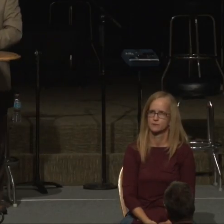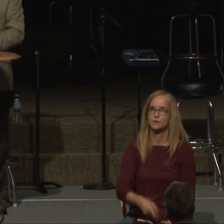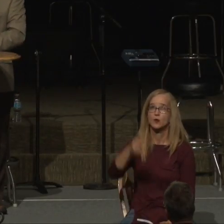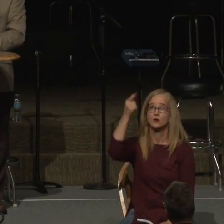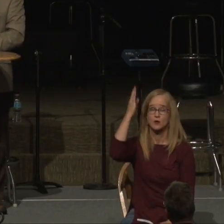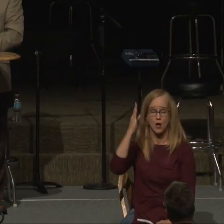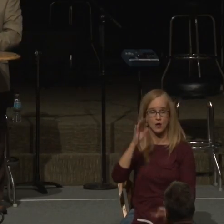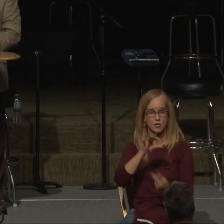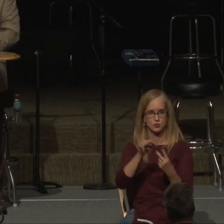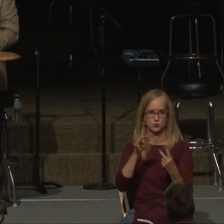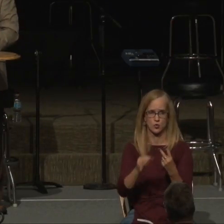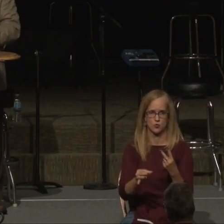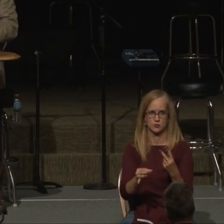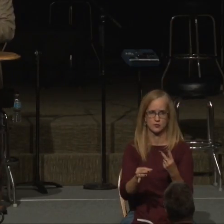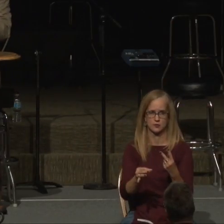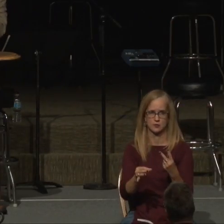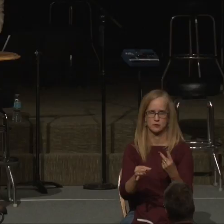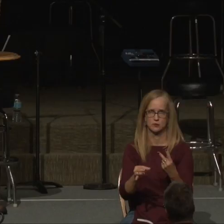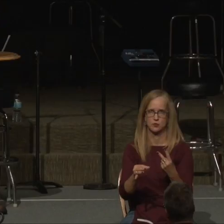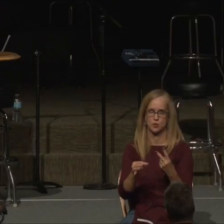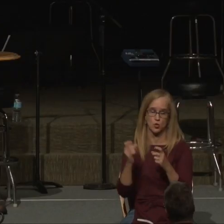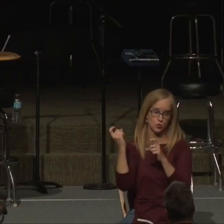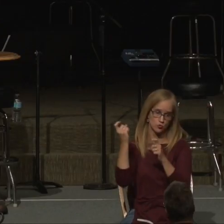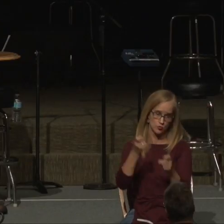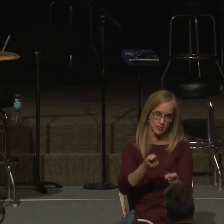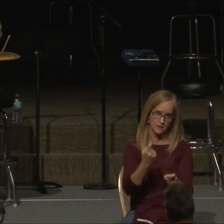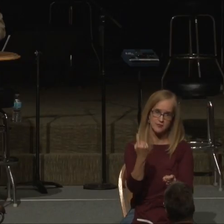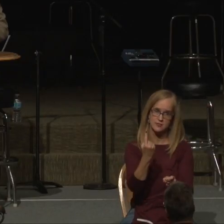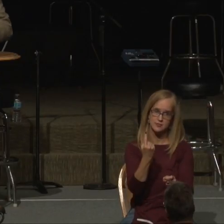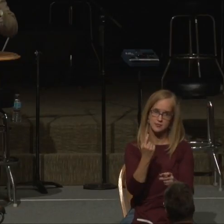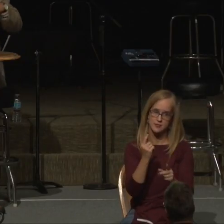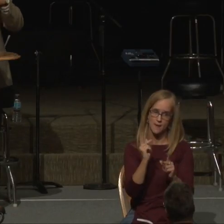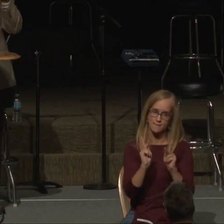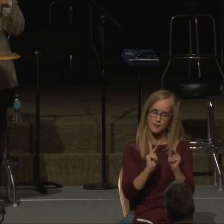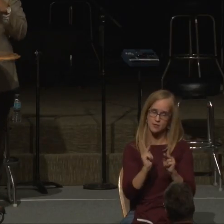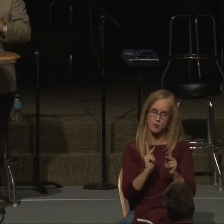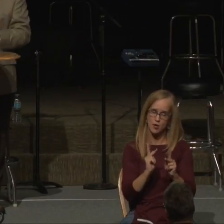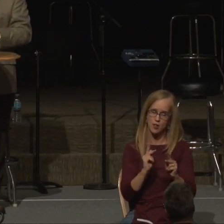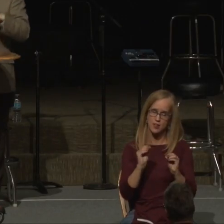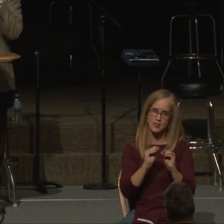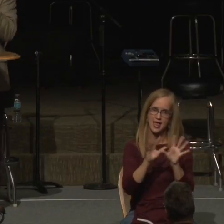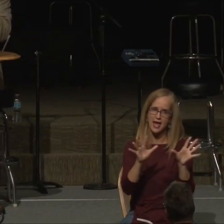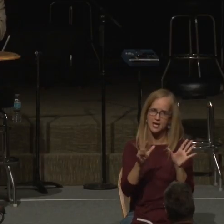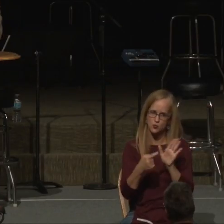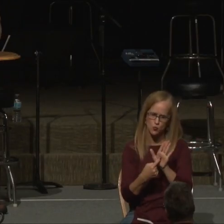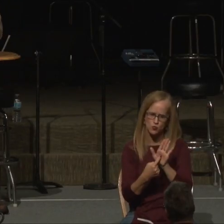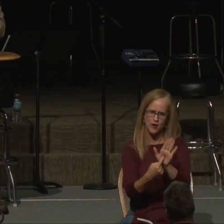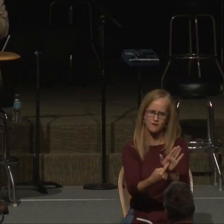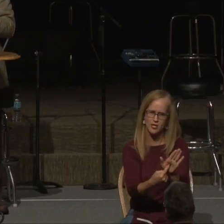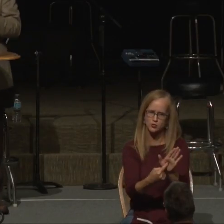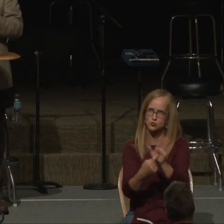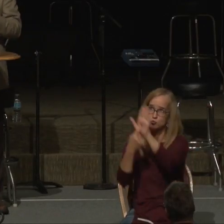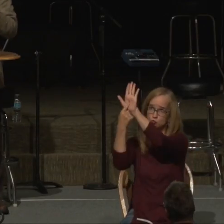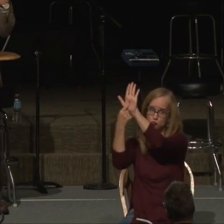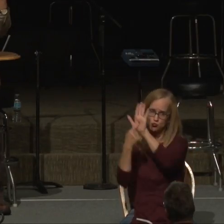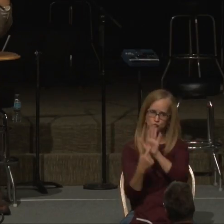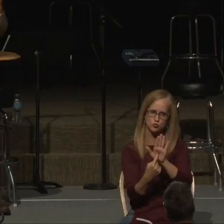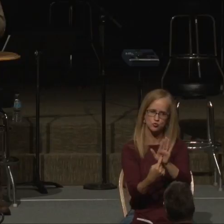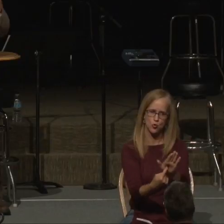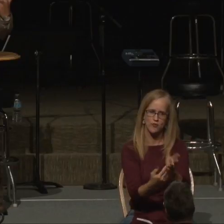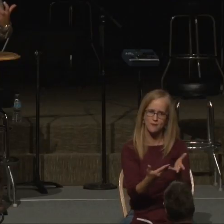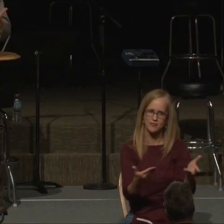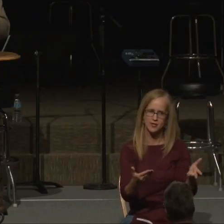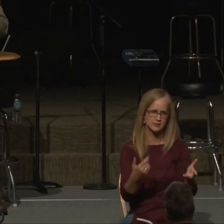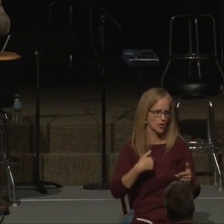God has chosen to give some people light, to give them revelation, to show them things that we